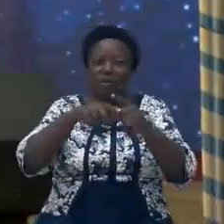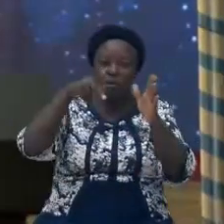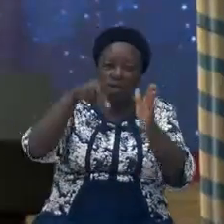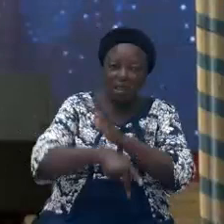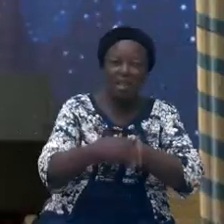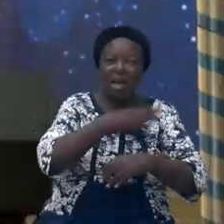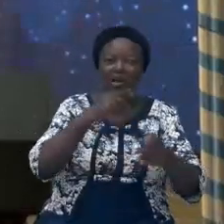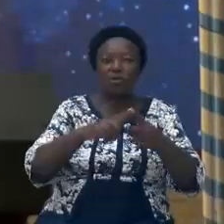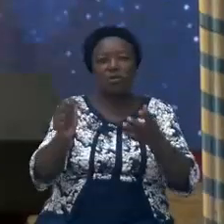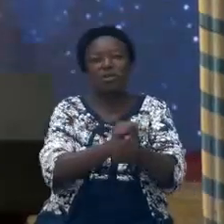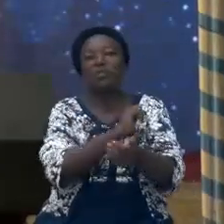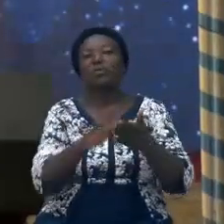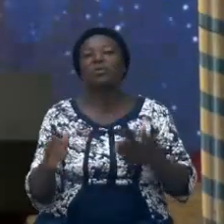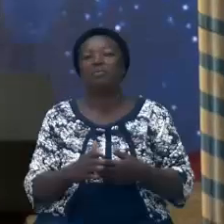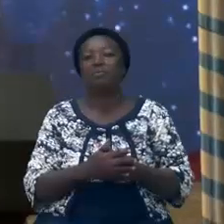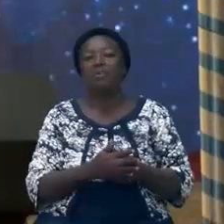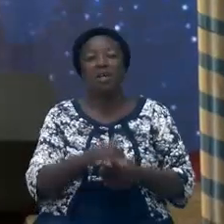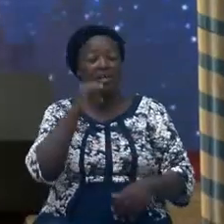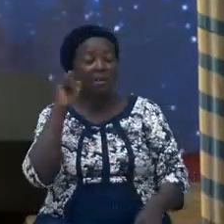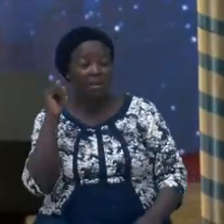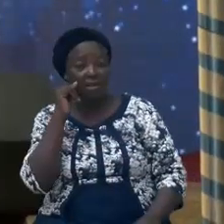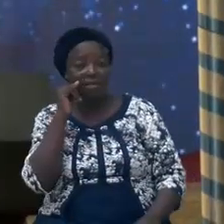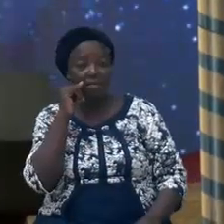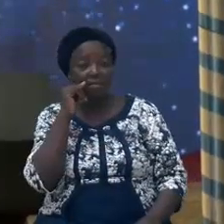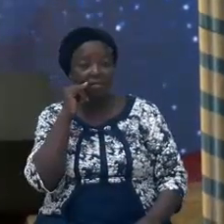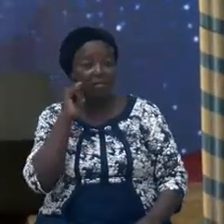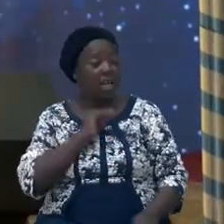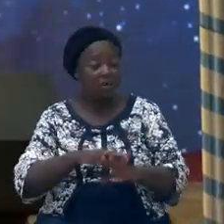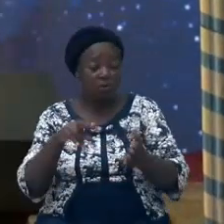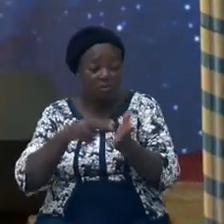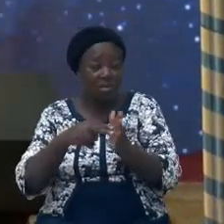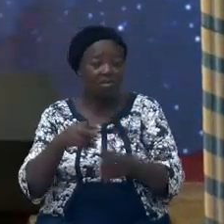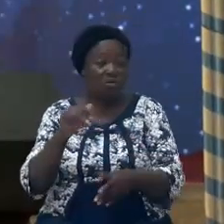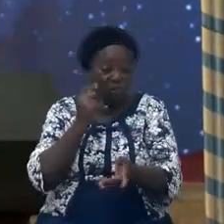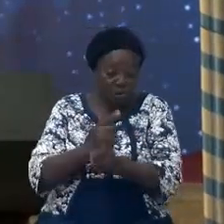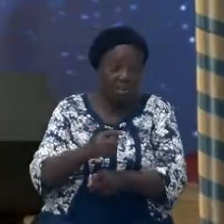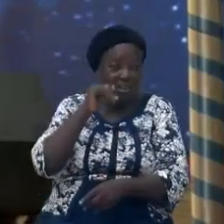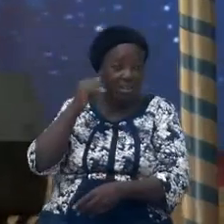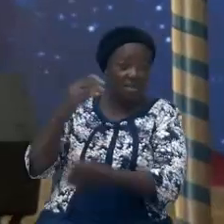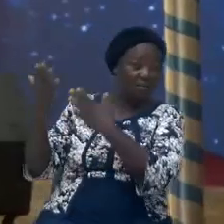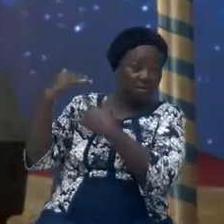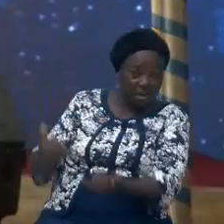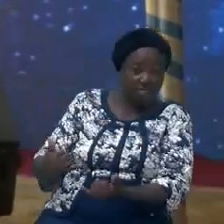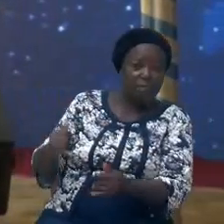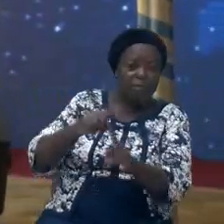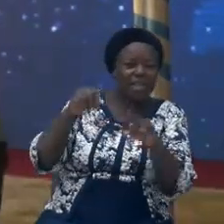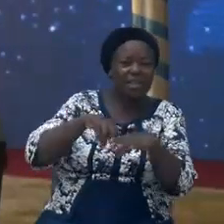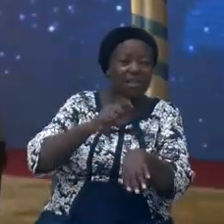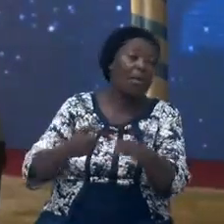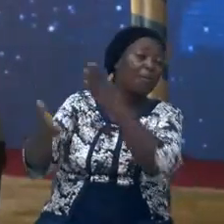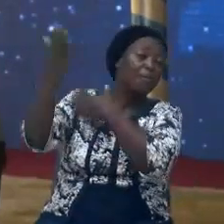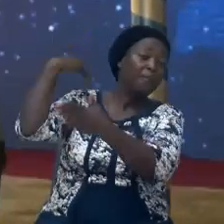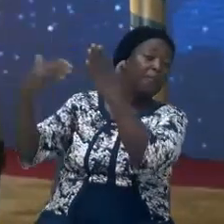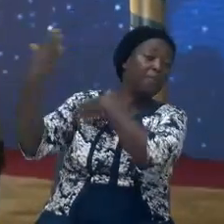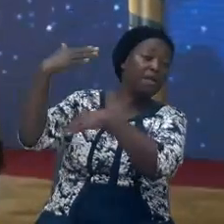for but to steal and to kill and to destroy yesterday i don't mean yesterday